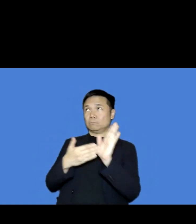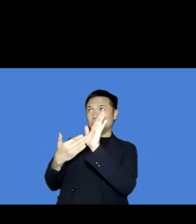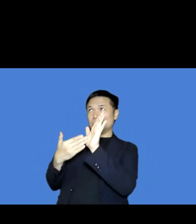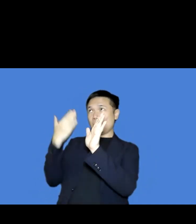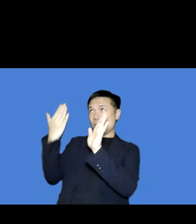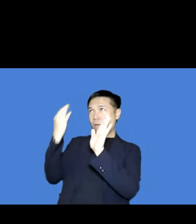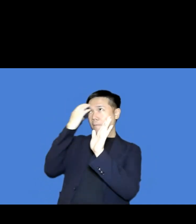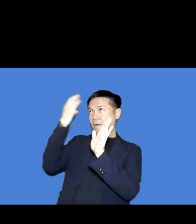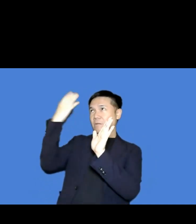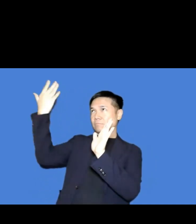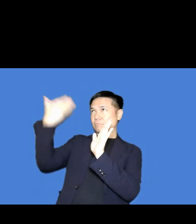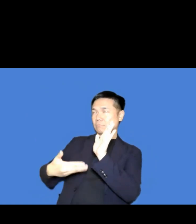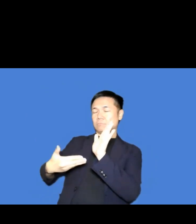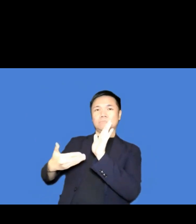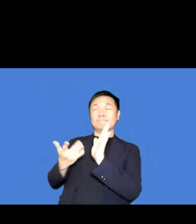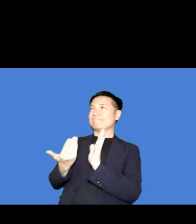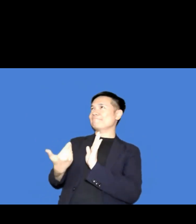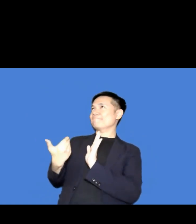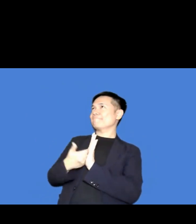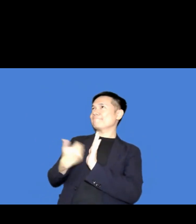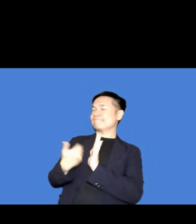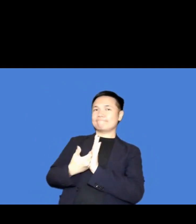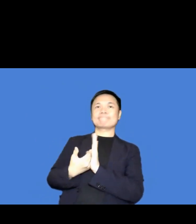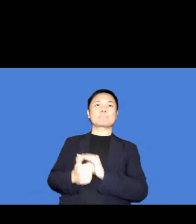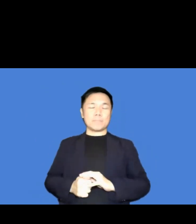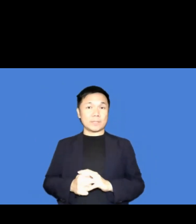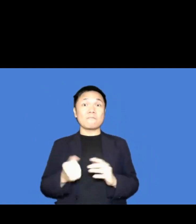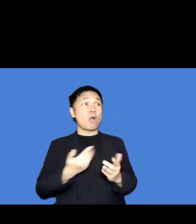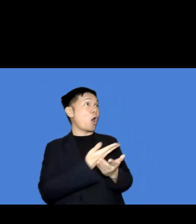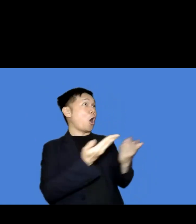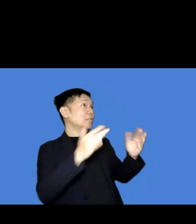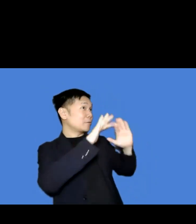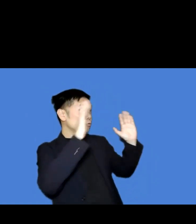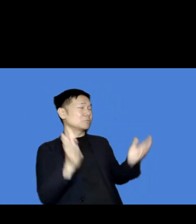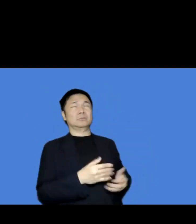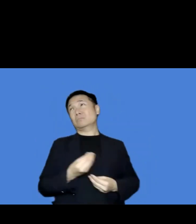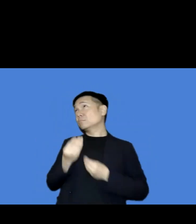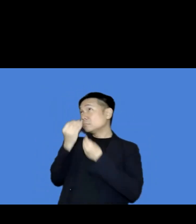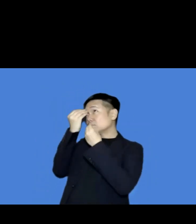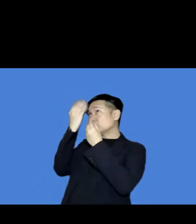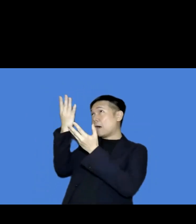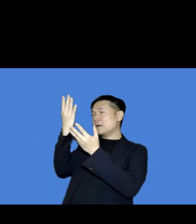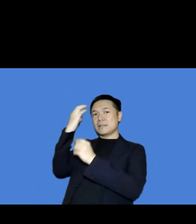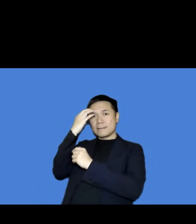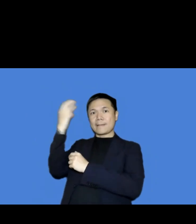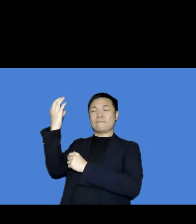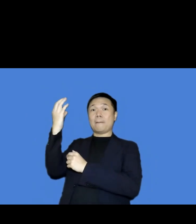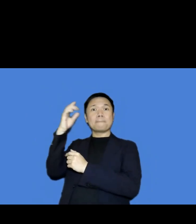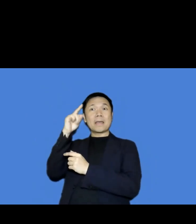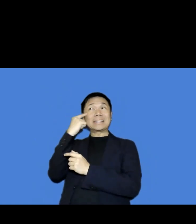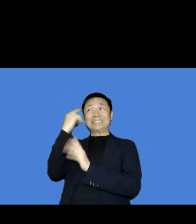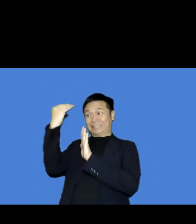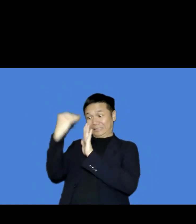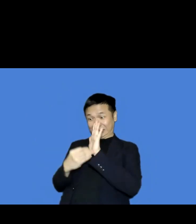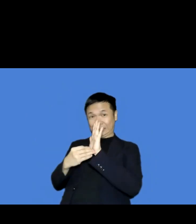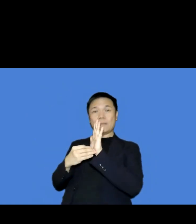of disabled people from all over the world are heard and are part of the call to action.